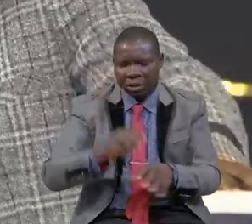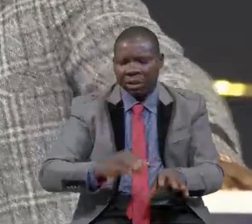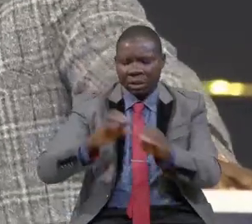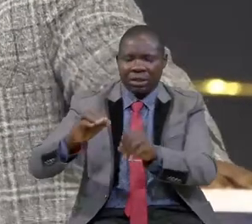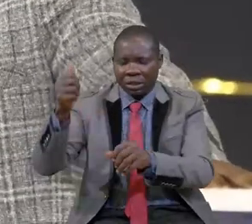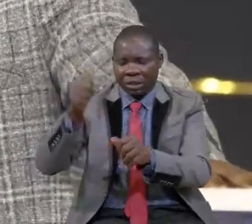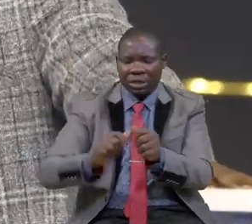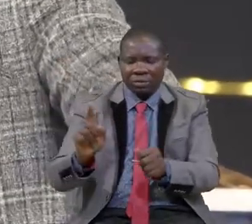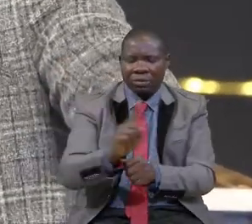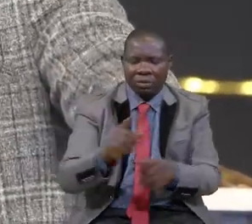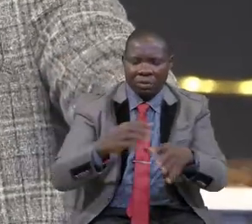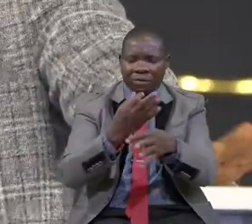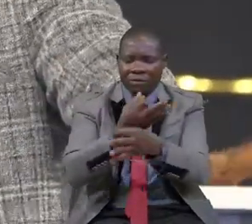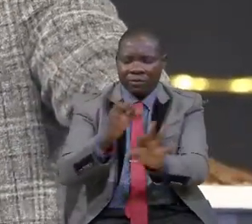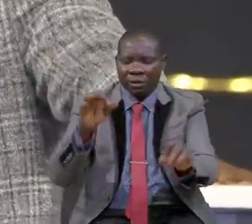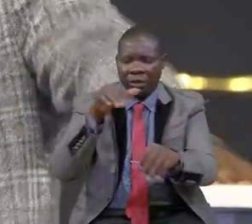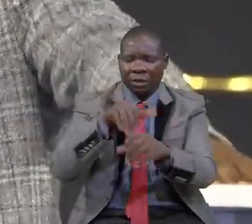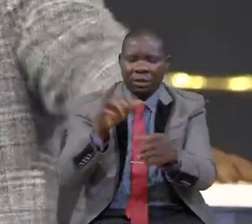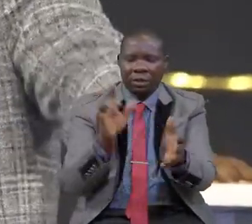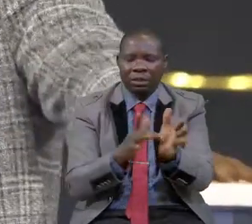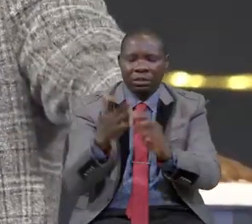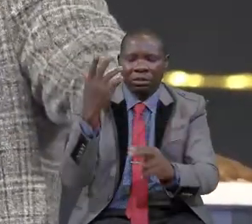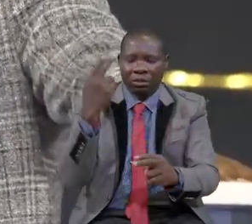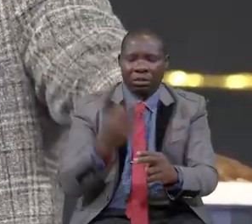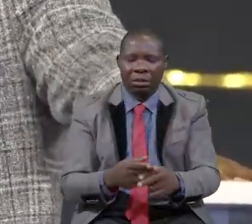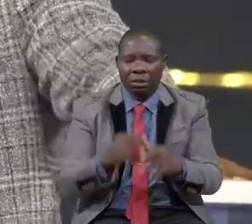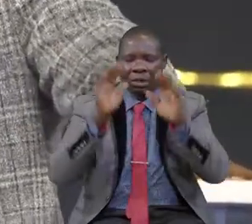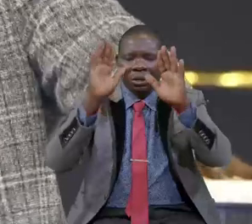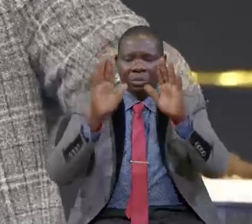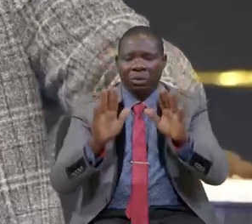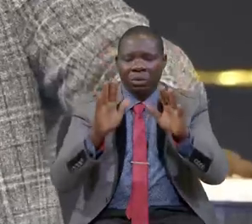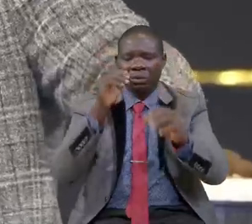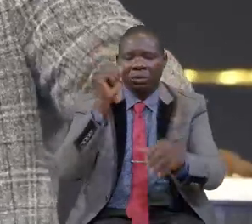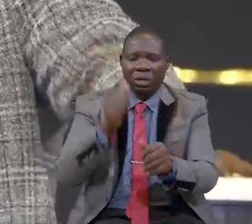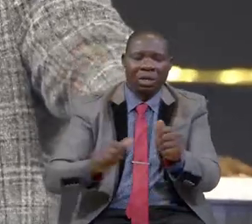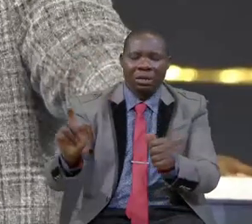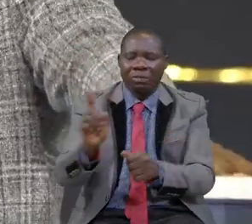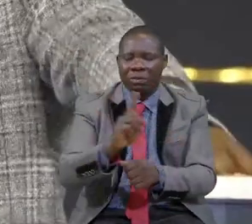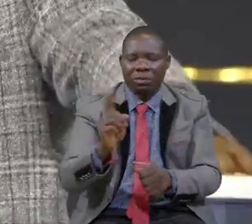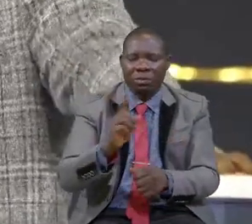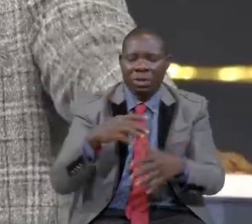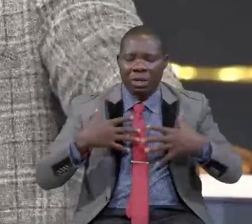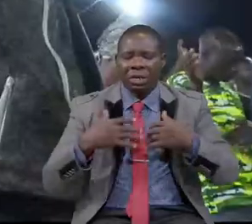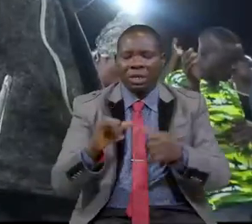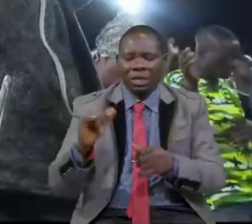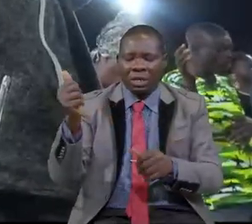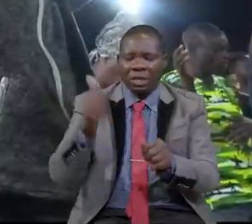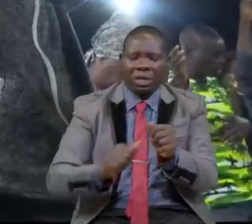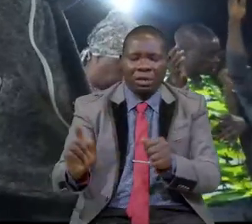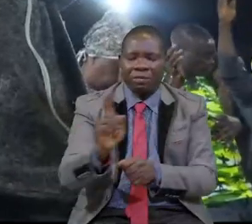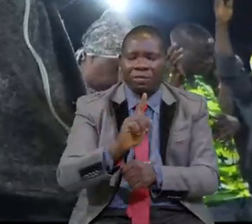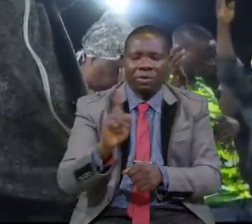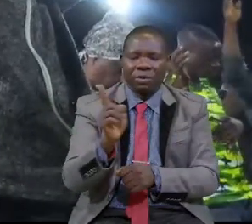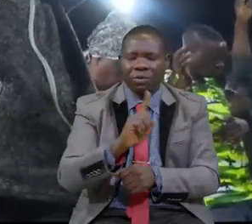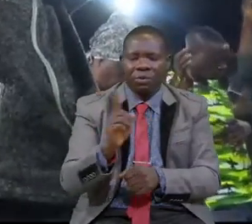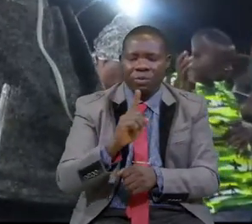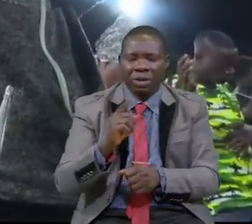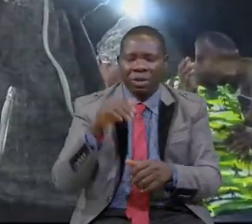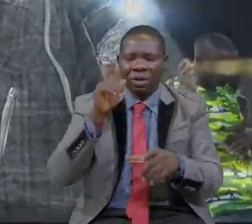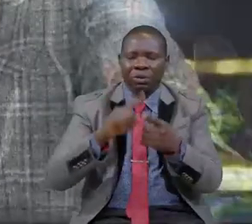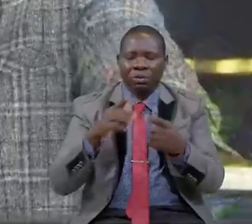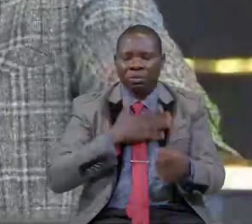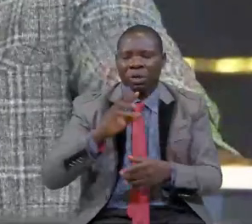free. Miracle everywhere. Healing everywhere. To my right, to